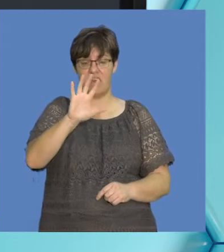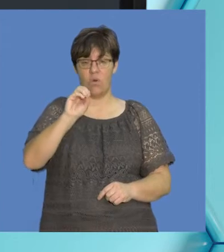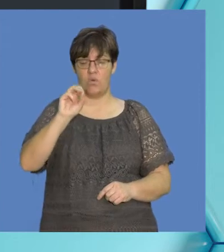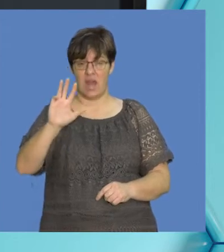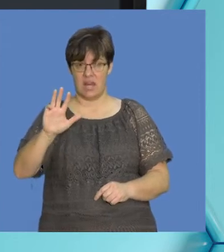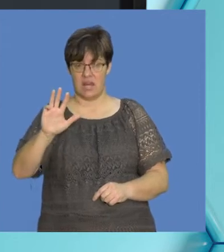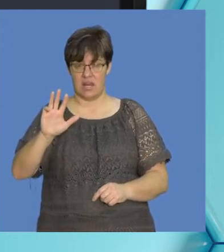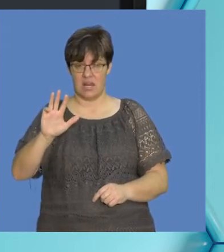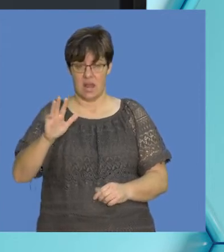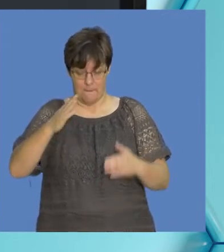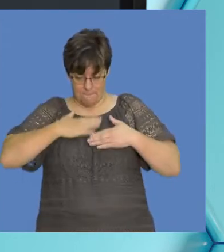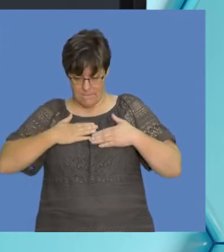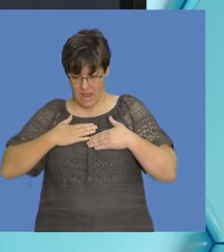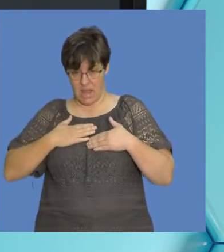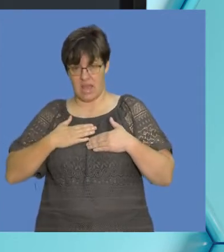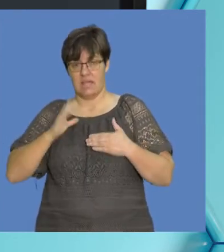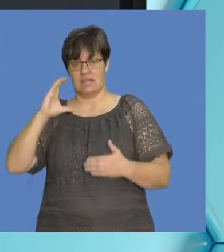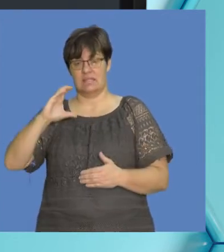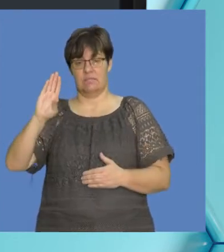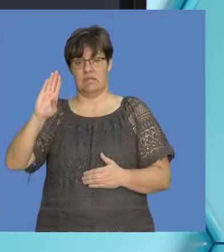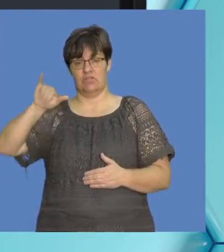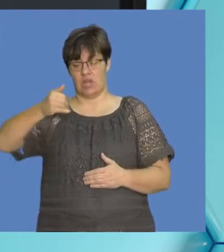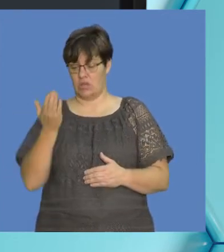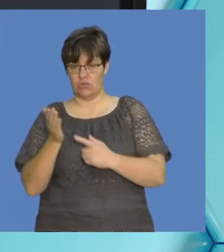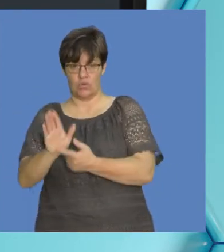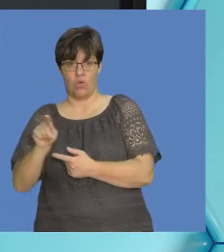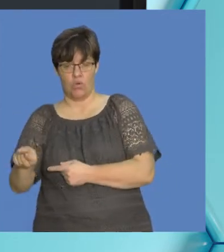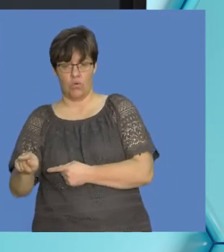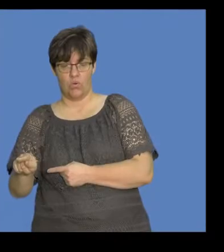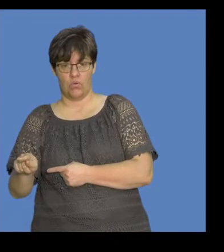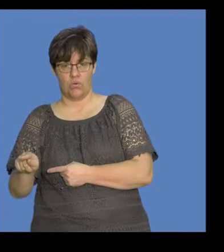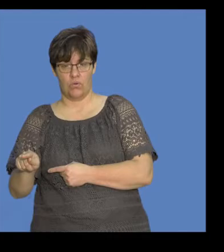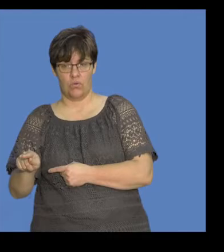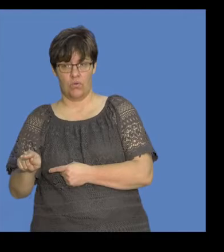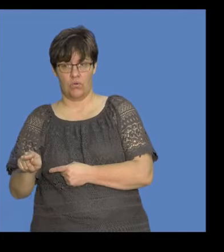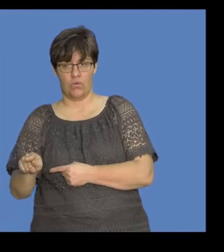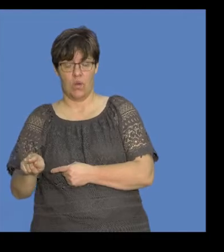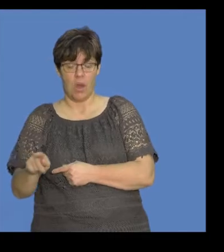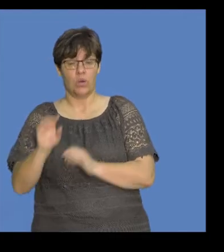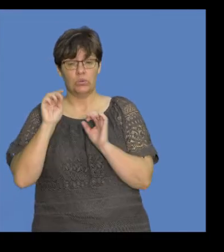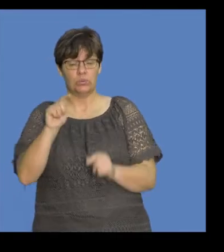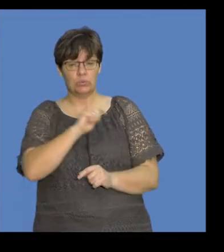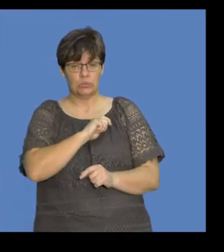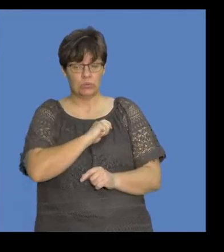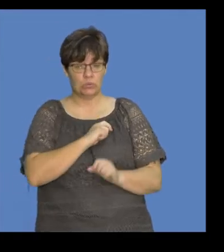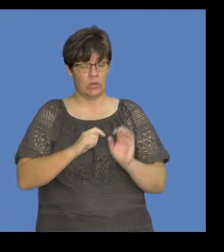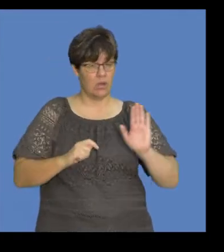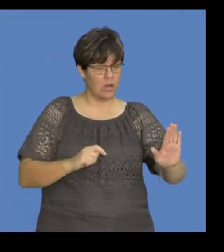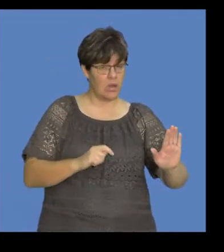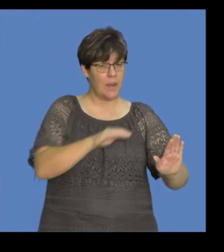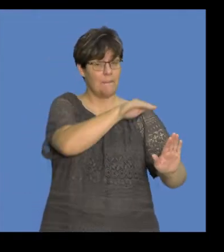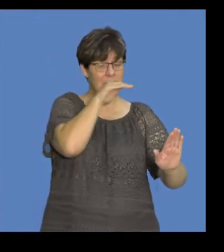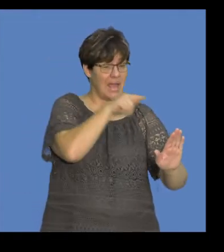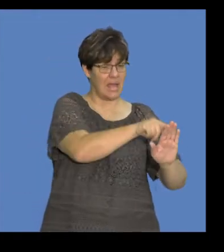is appearing in our CPJ, whereas the correct amount of 309 is appearing